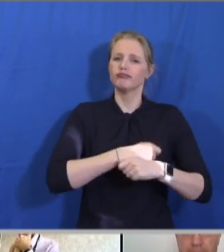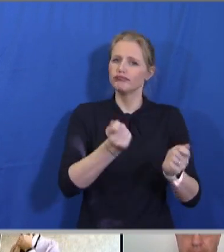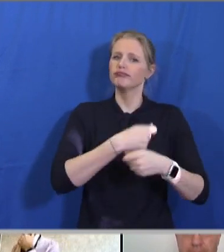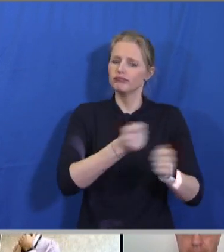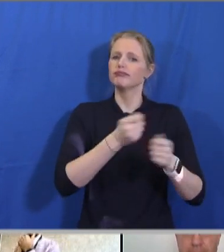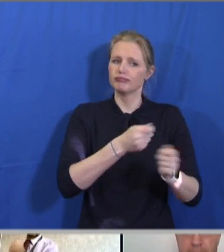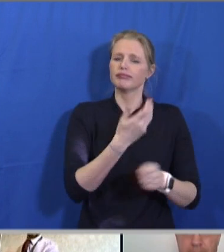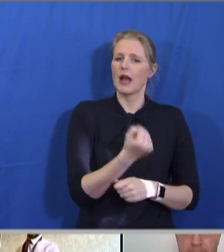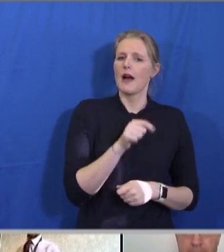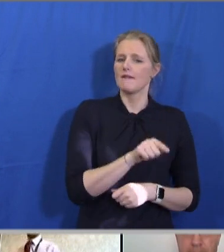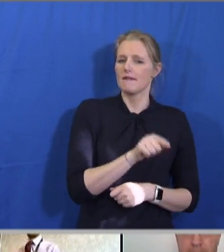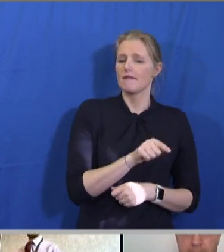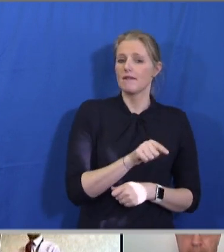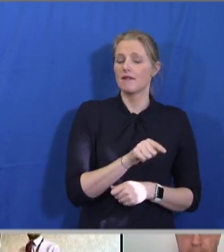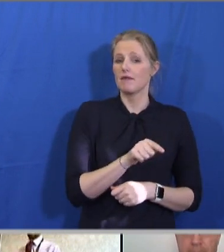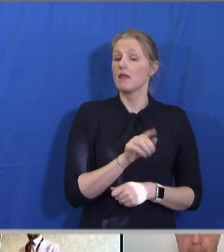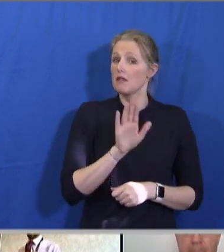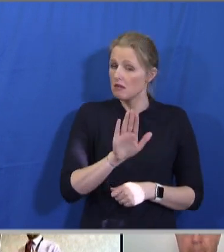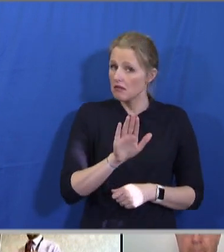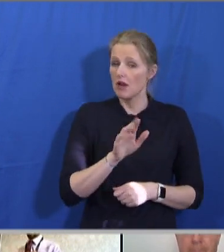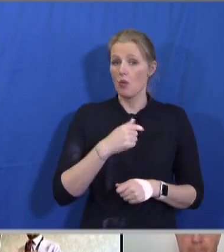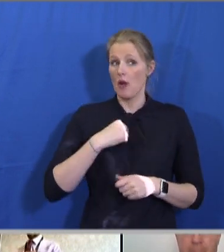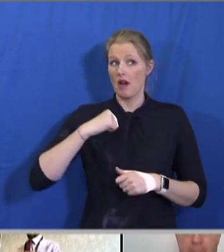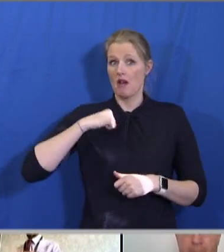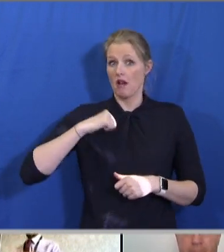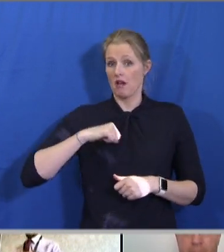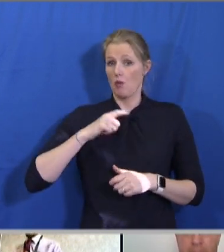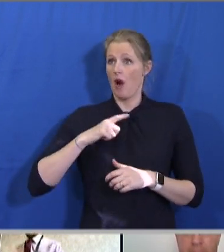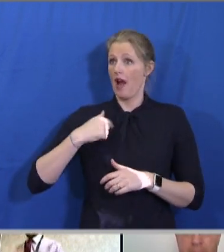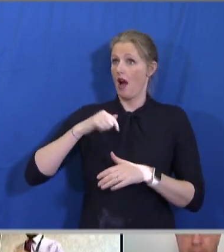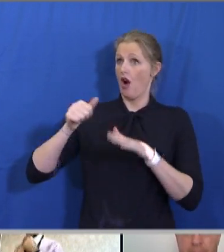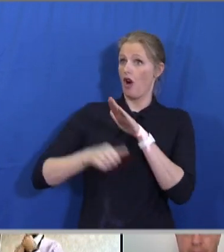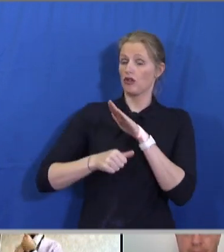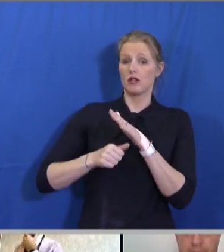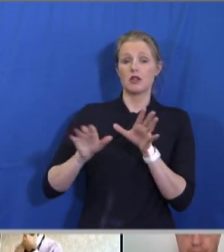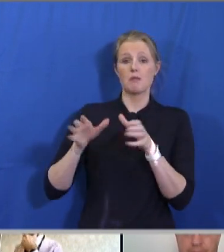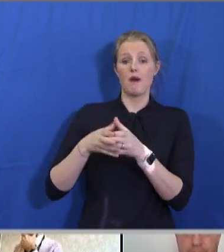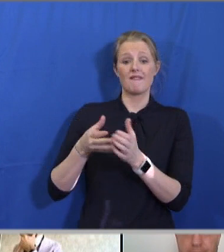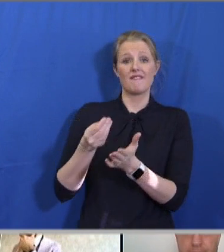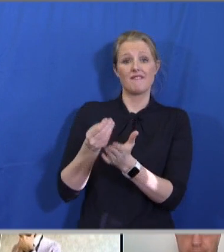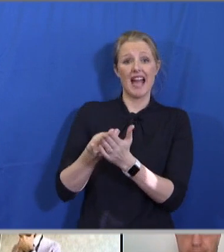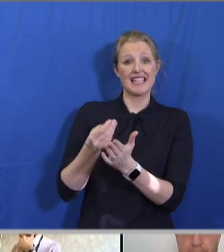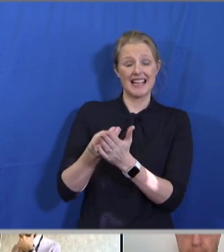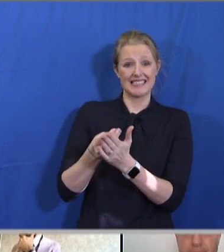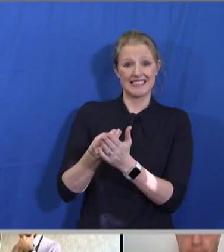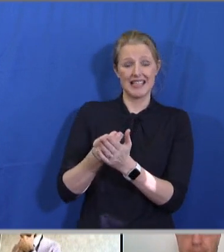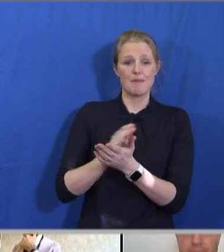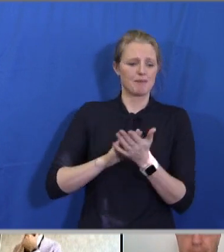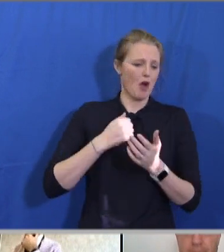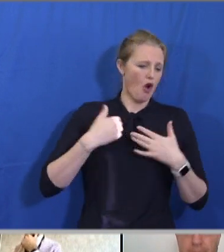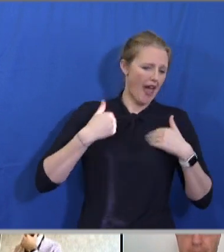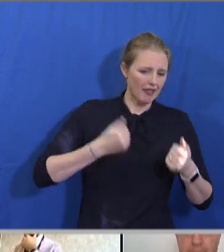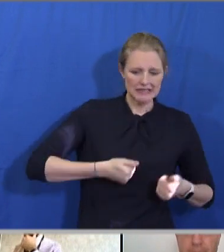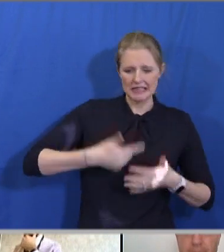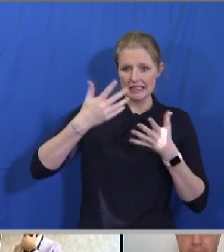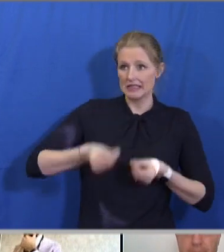And again, we're fortunate they actually sit under the Department of Finance. So when they take our health statistics and the